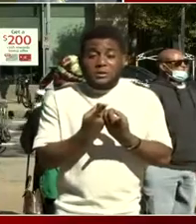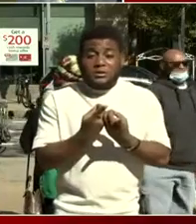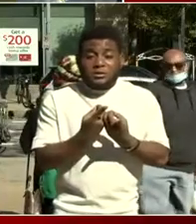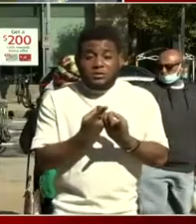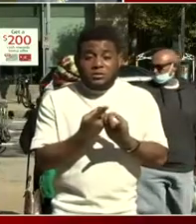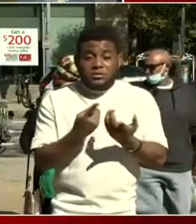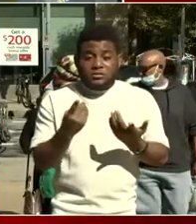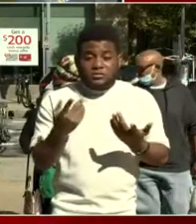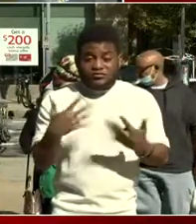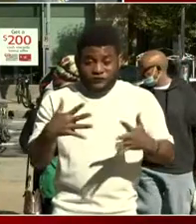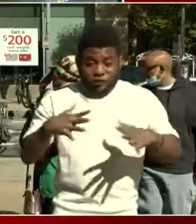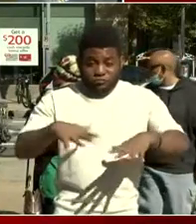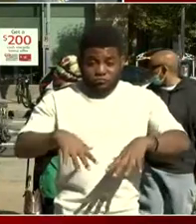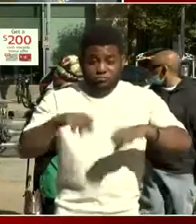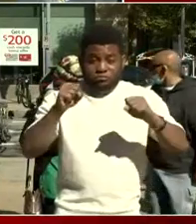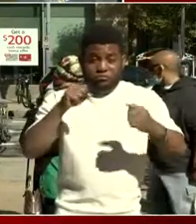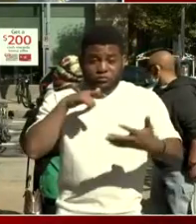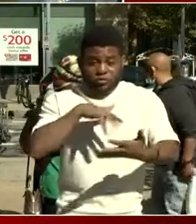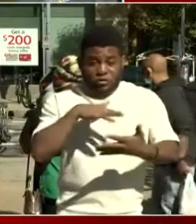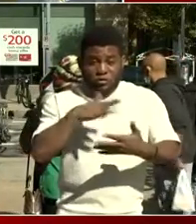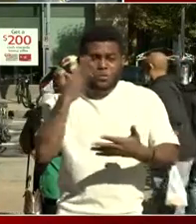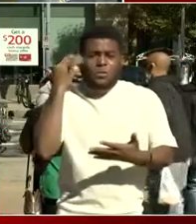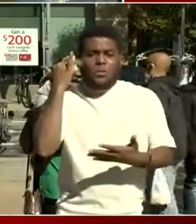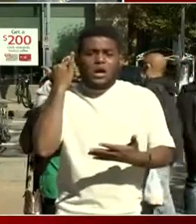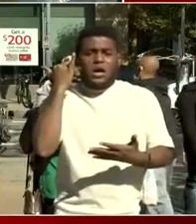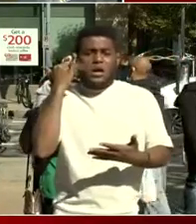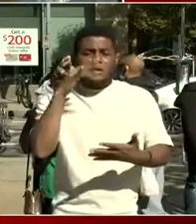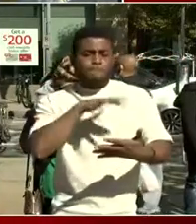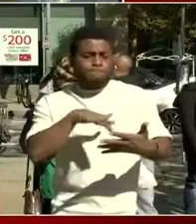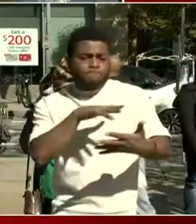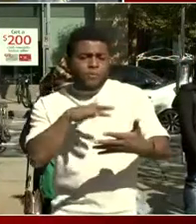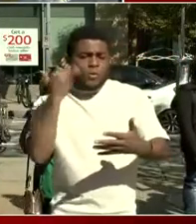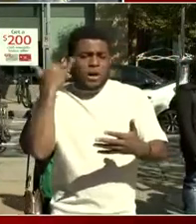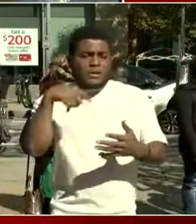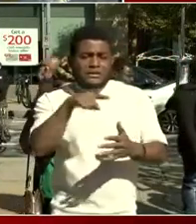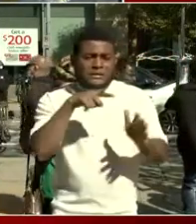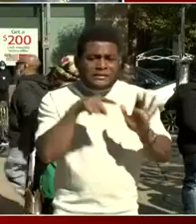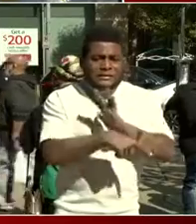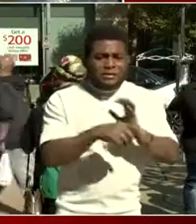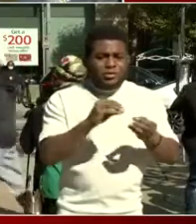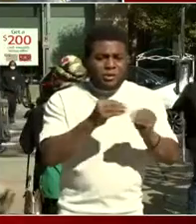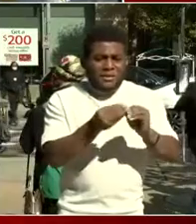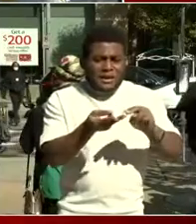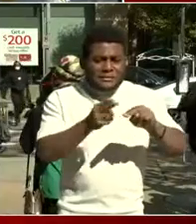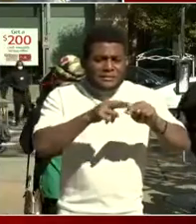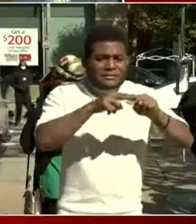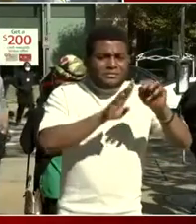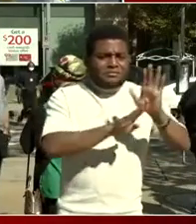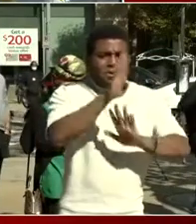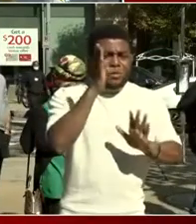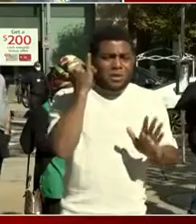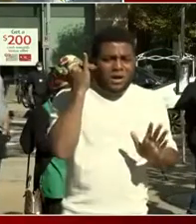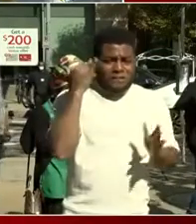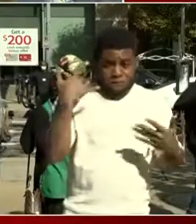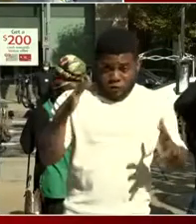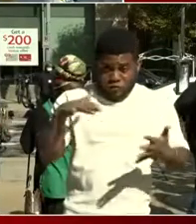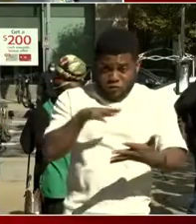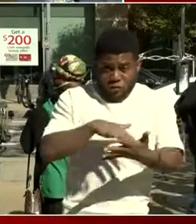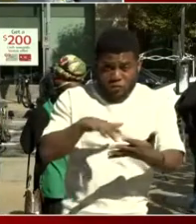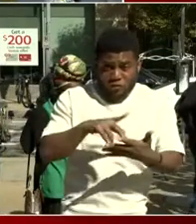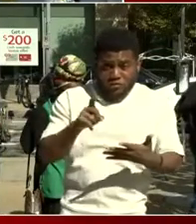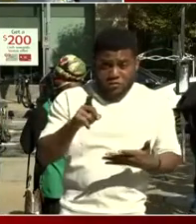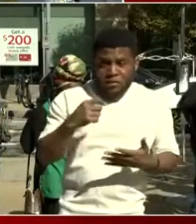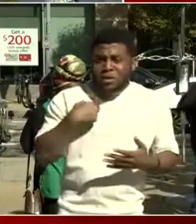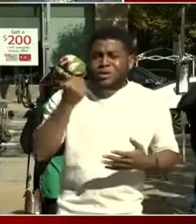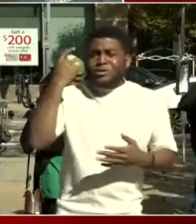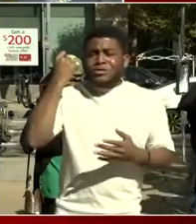in terms of why the homicide rate is spiking the way it is? I understand that this is a nationwide trend, but has the